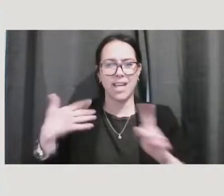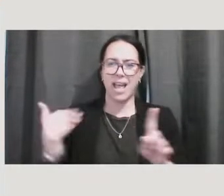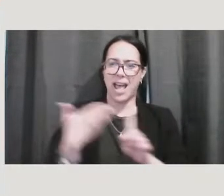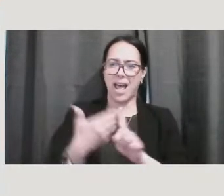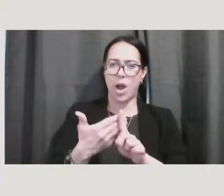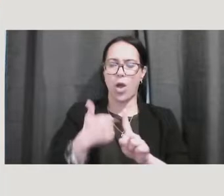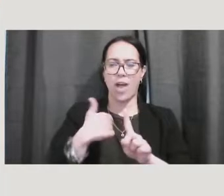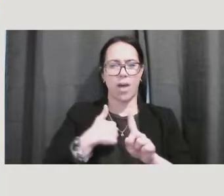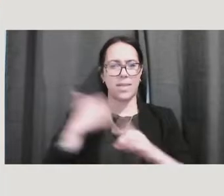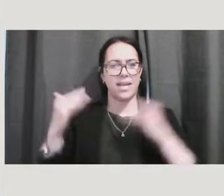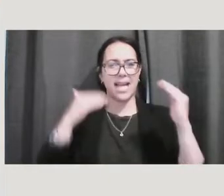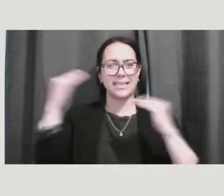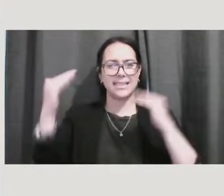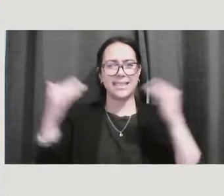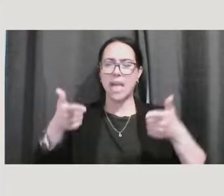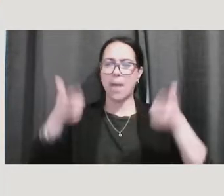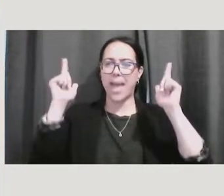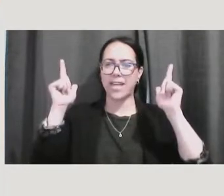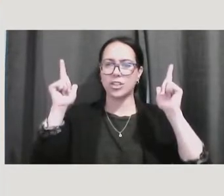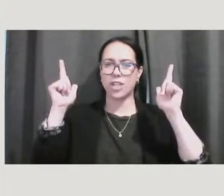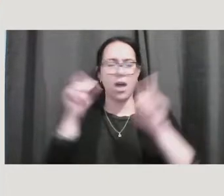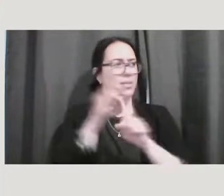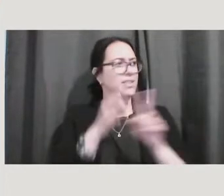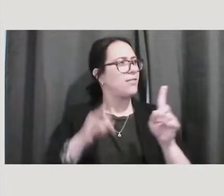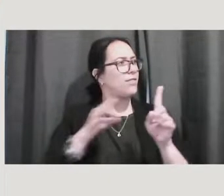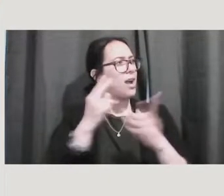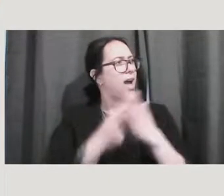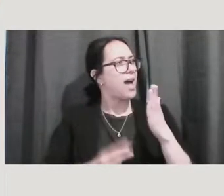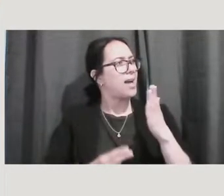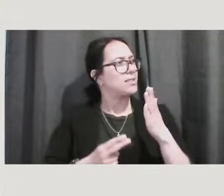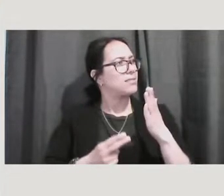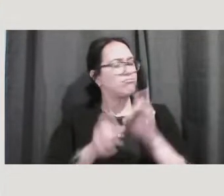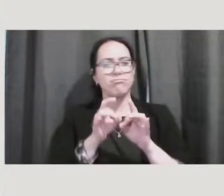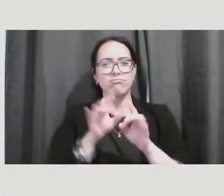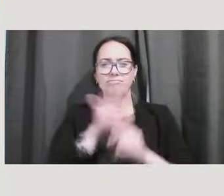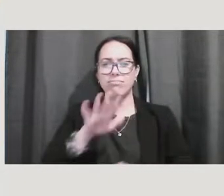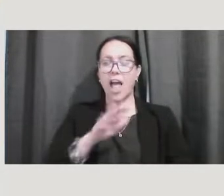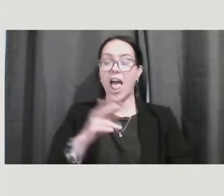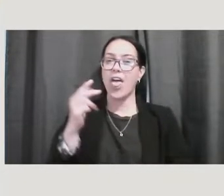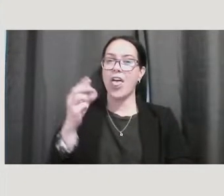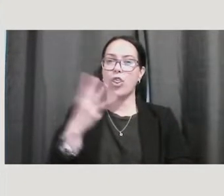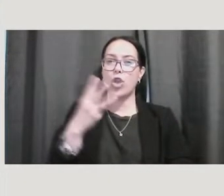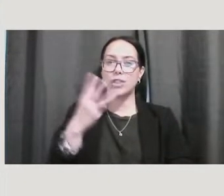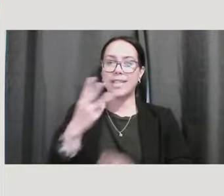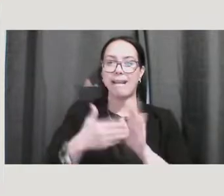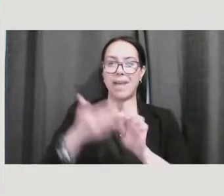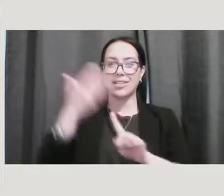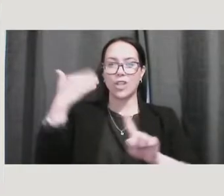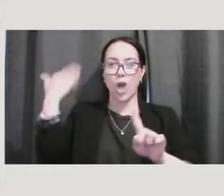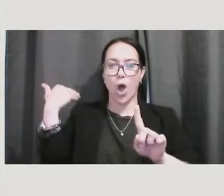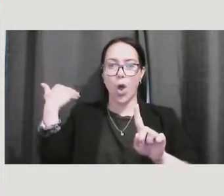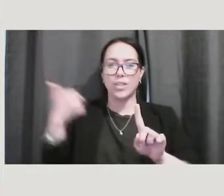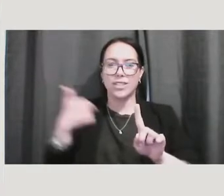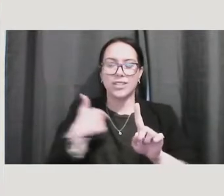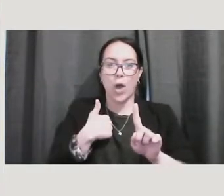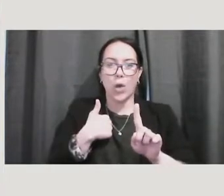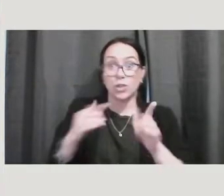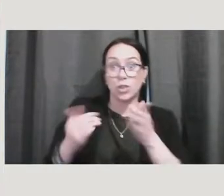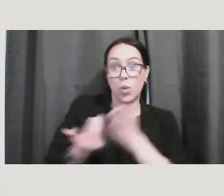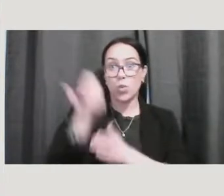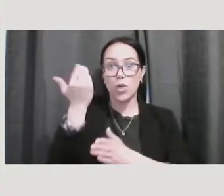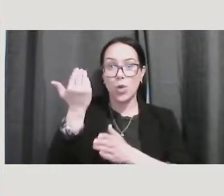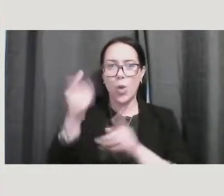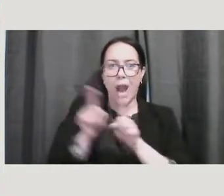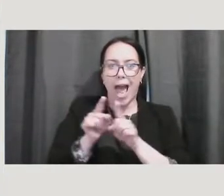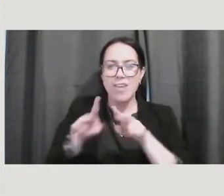manager senior manager Pacifica is about 18 months ago so still learning still a grasshopper as I call it and I want to